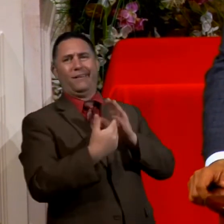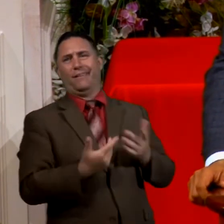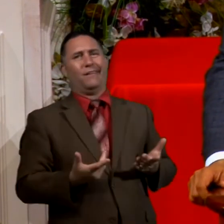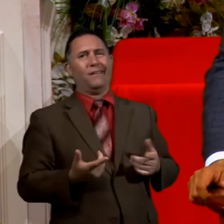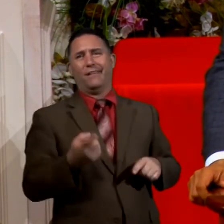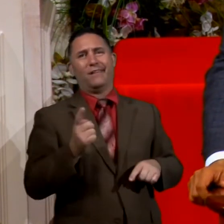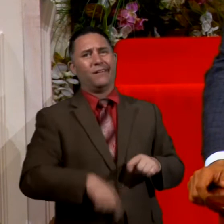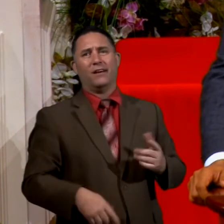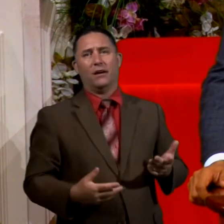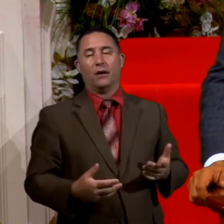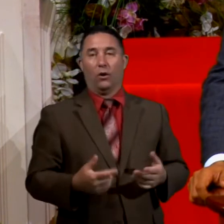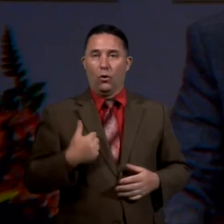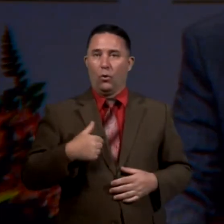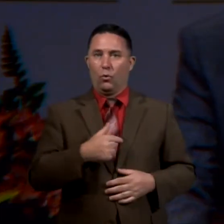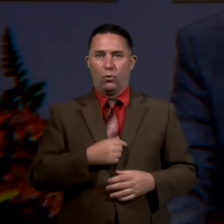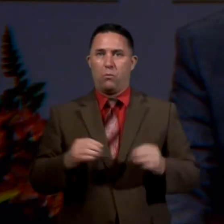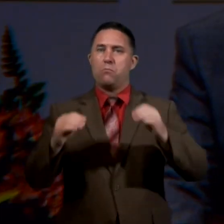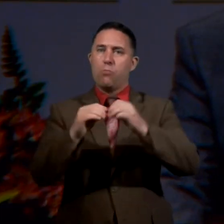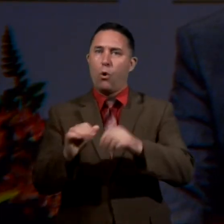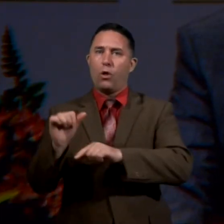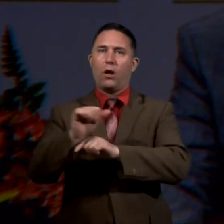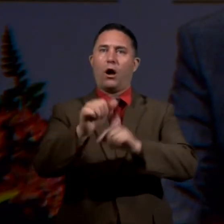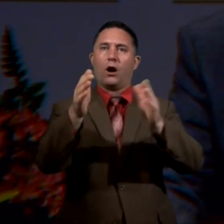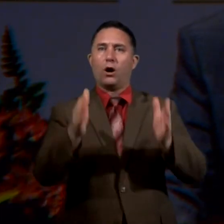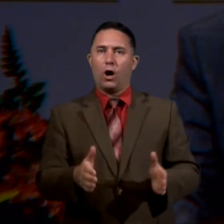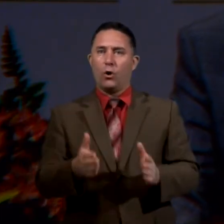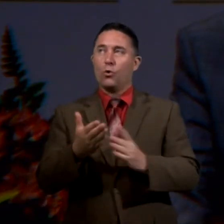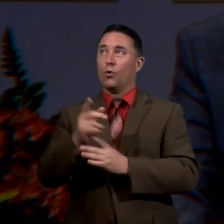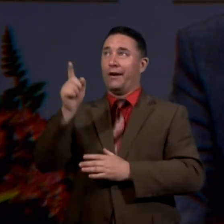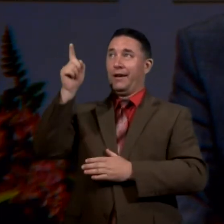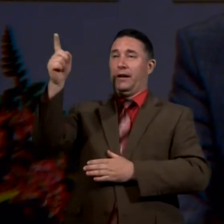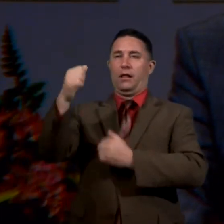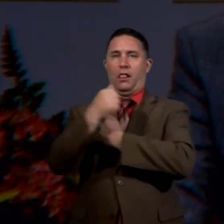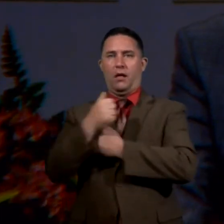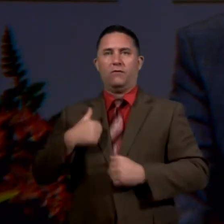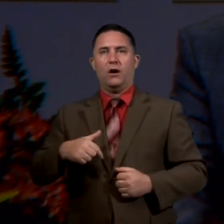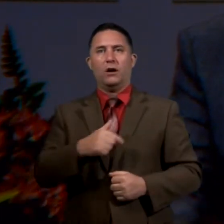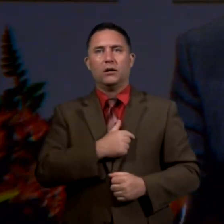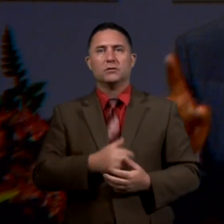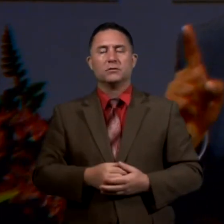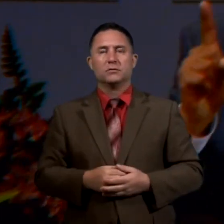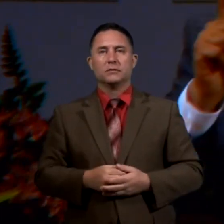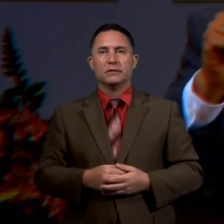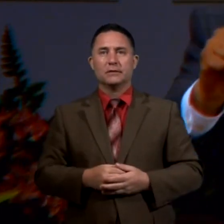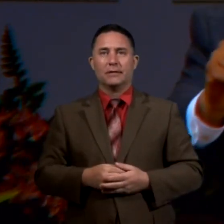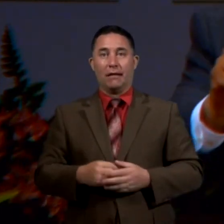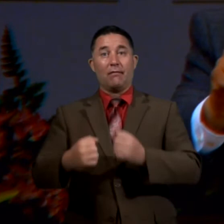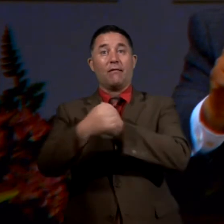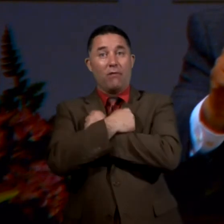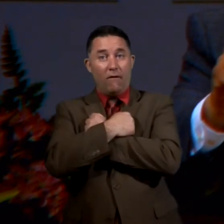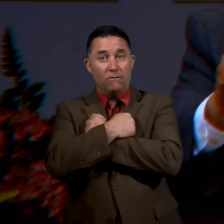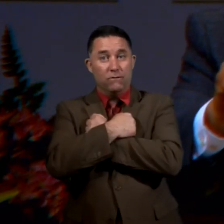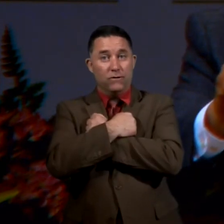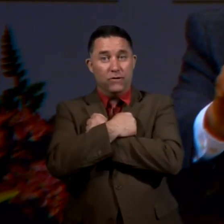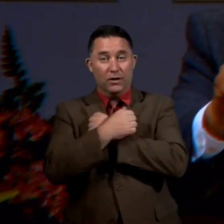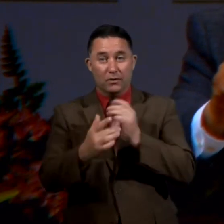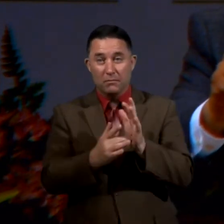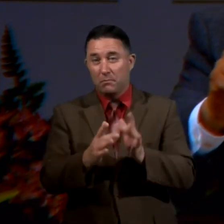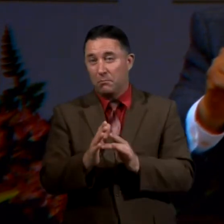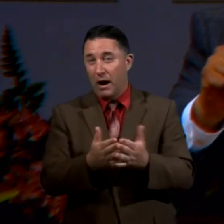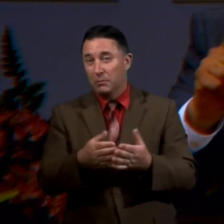us? We are more than conquerors through him that loved us." And it is in that love, the Bible